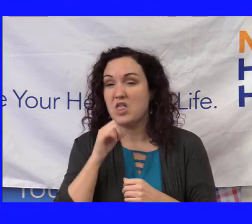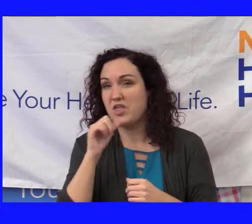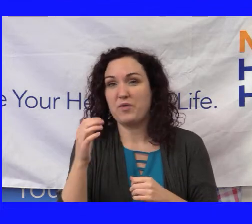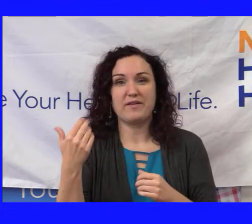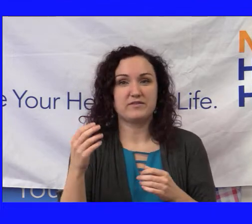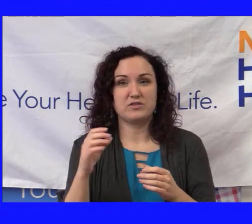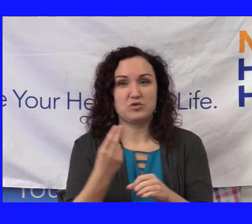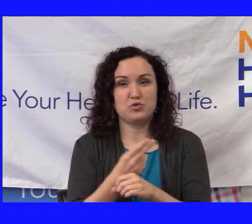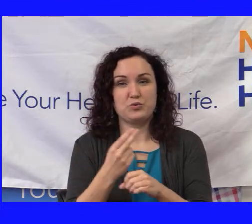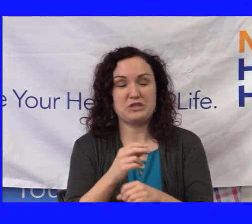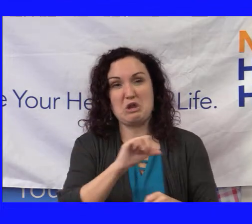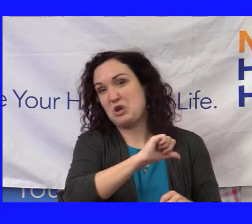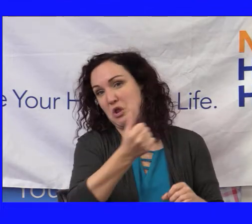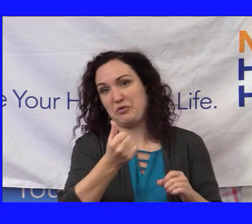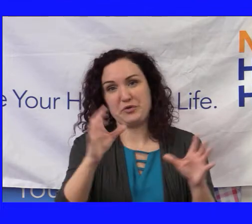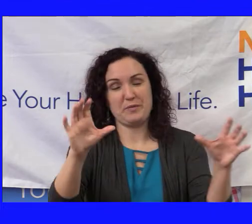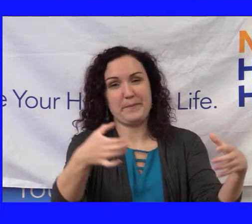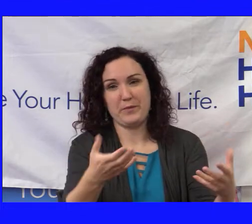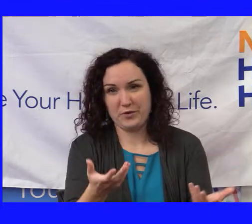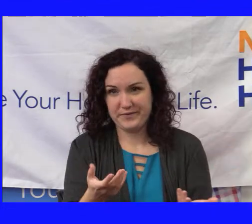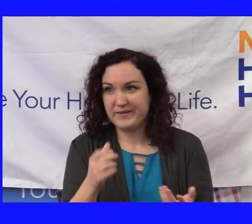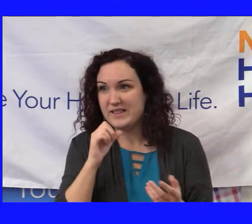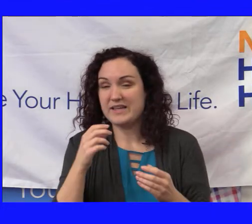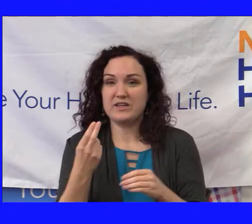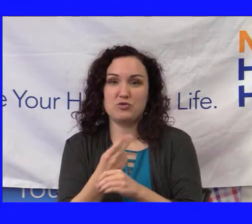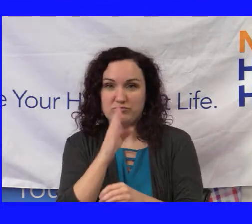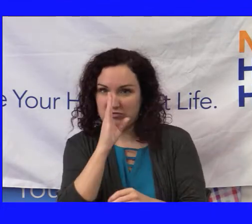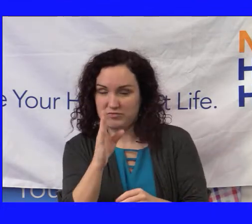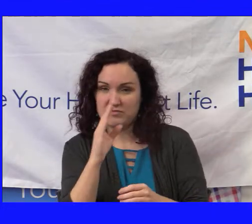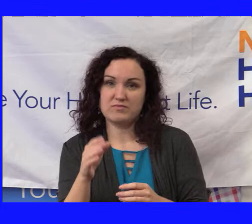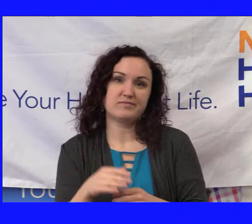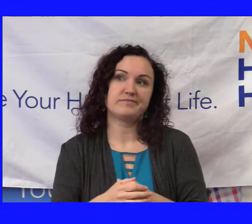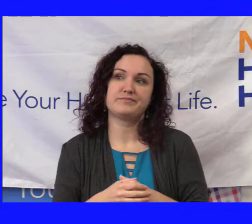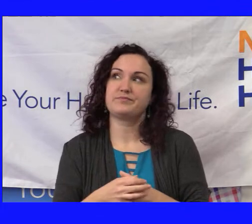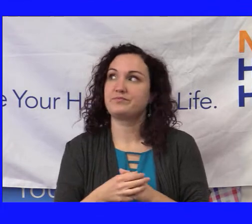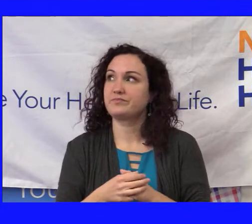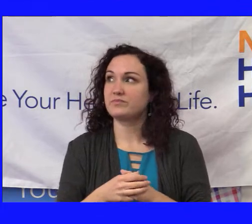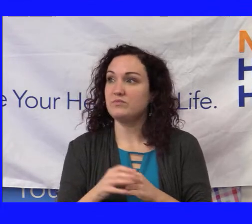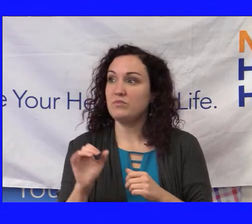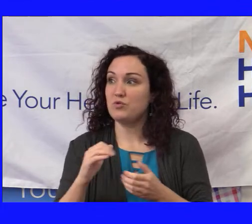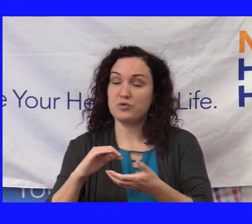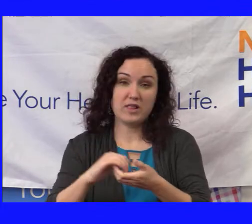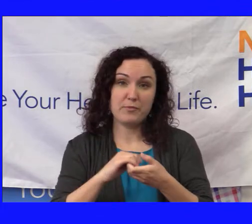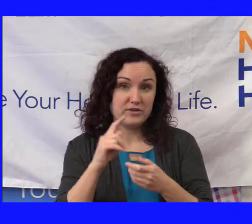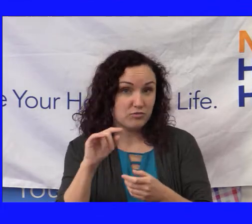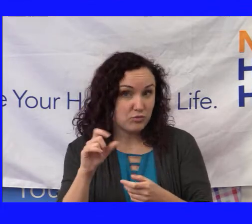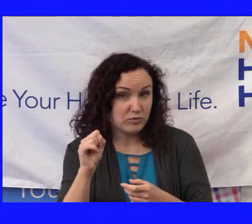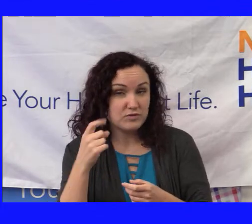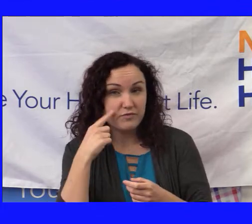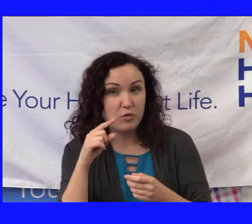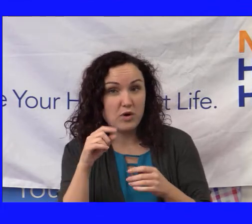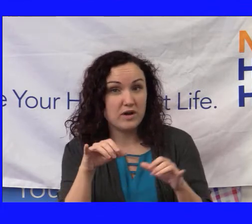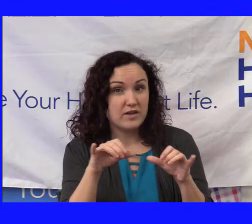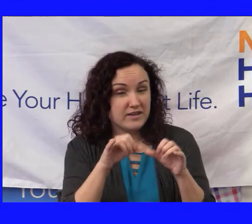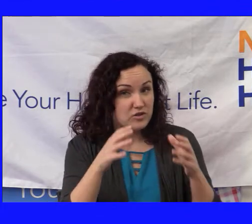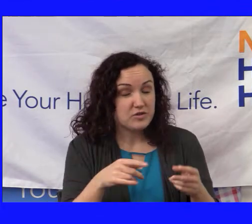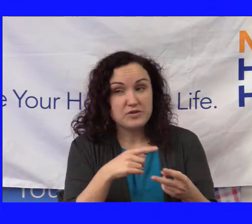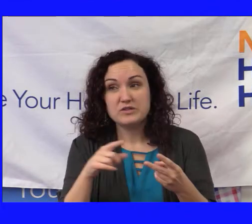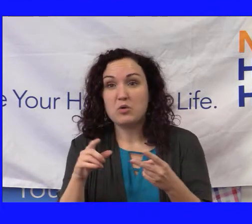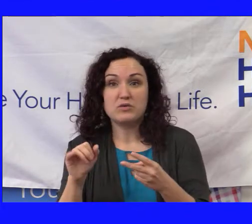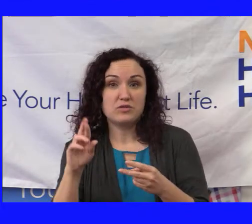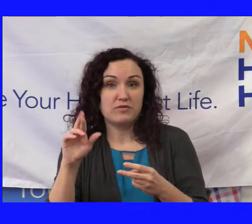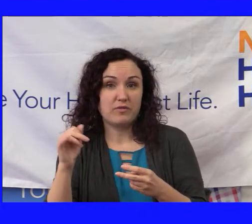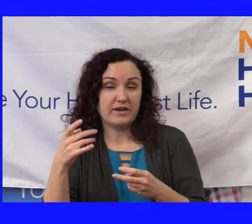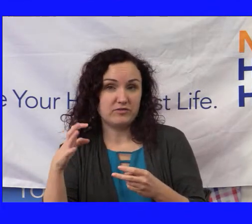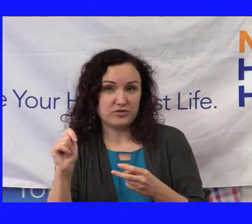systems to view those images. We'd have advancements in voice and collaboration tools for the end users and also for the radiologists, and